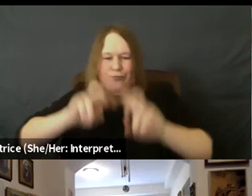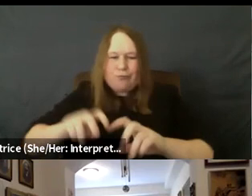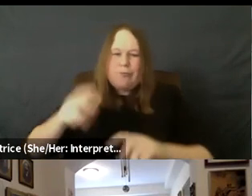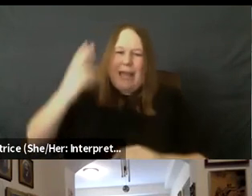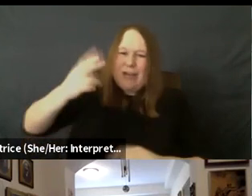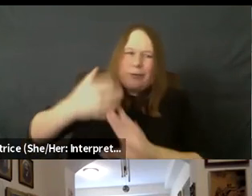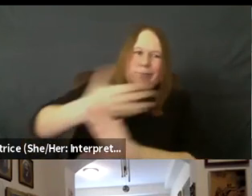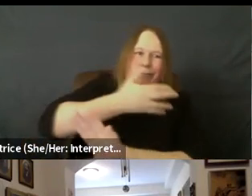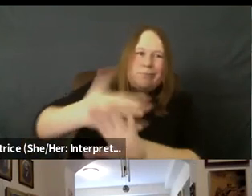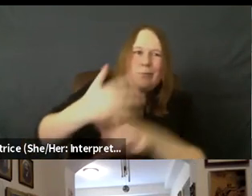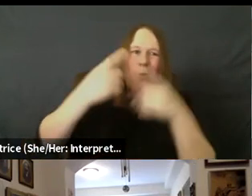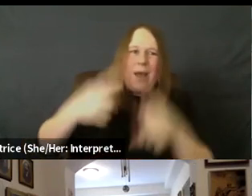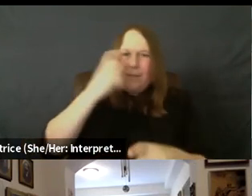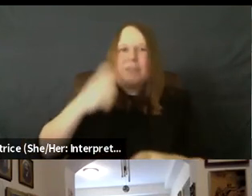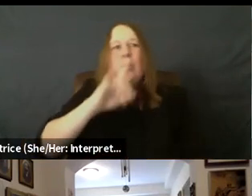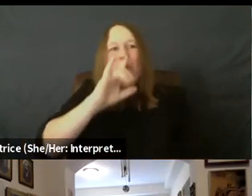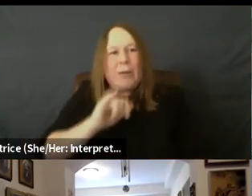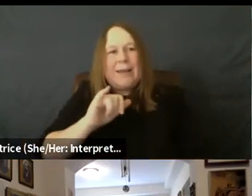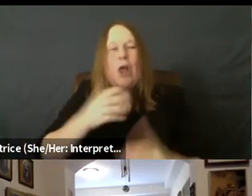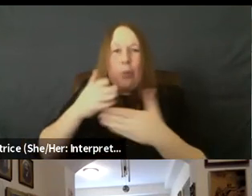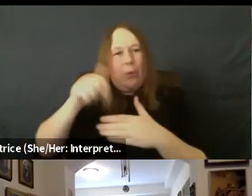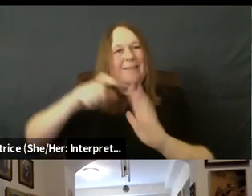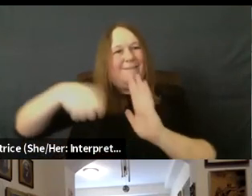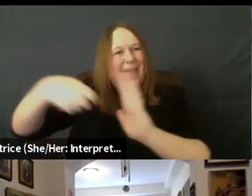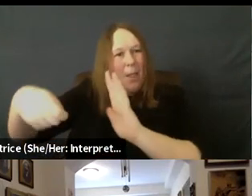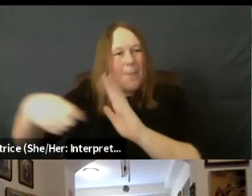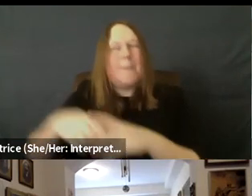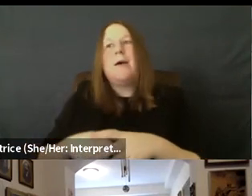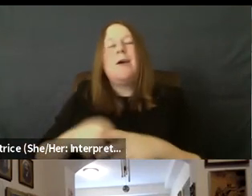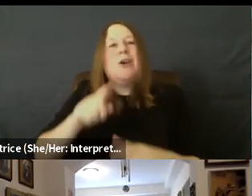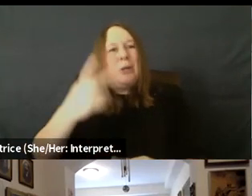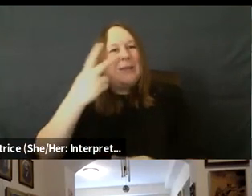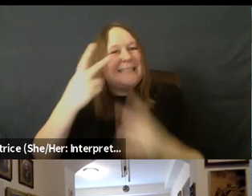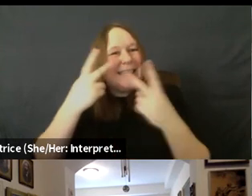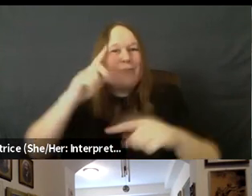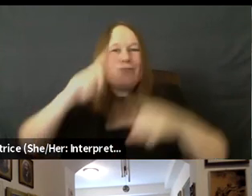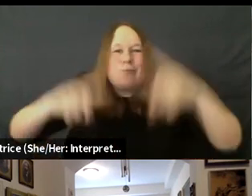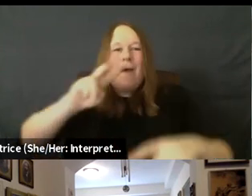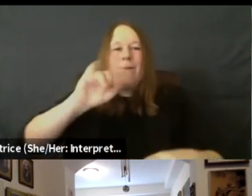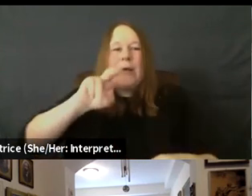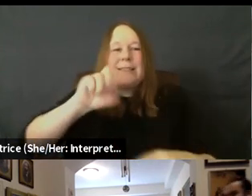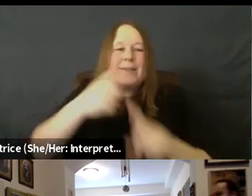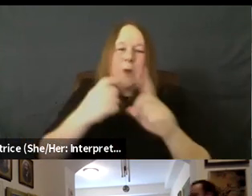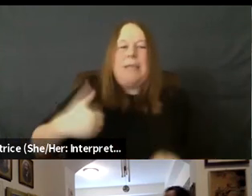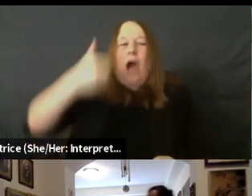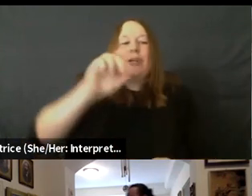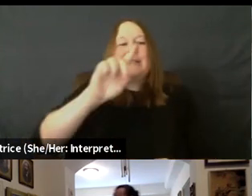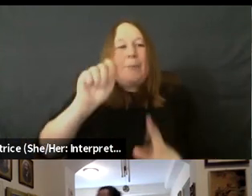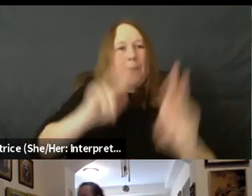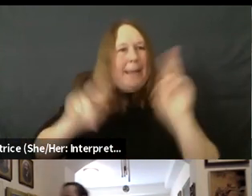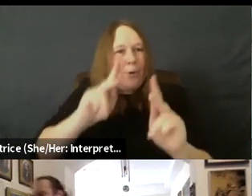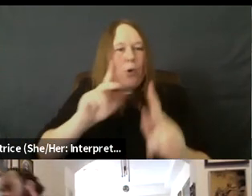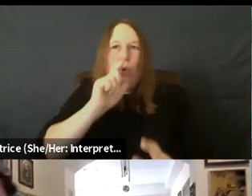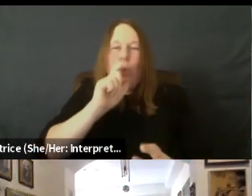happening, because you really, through this film, see the voices of younger disabled people who